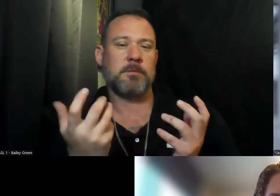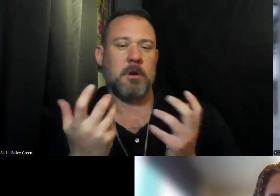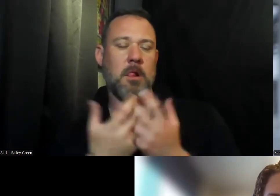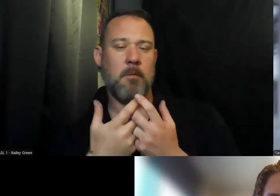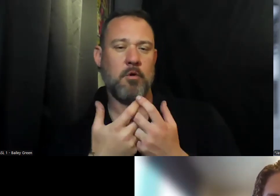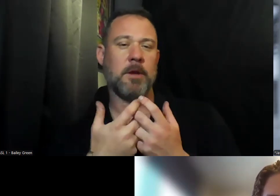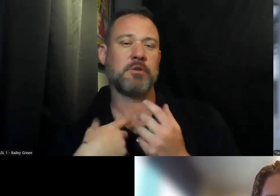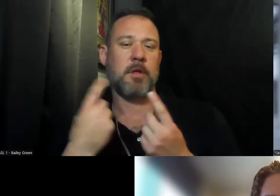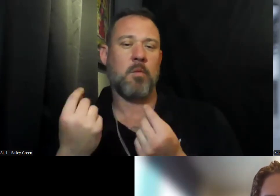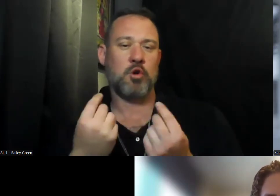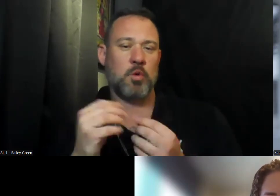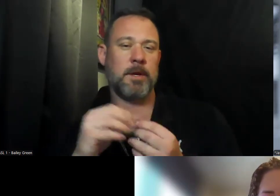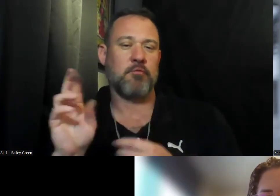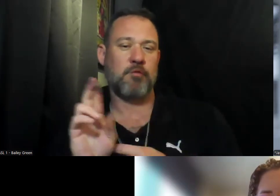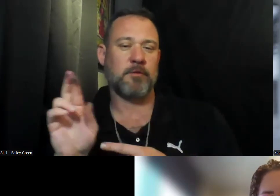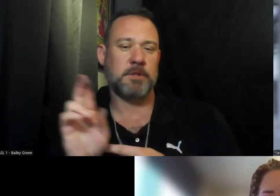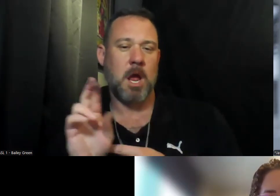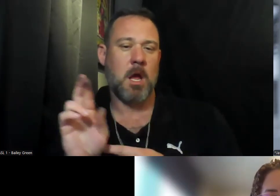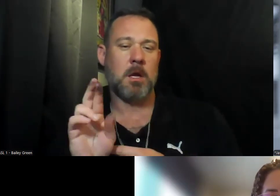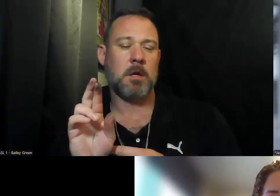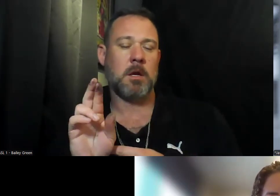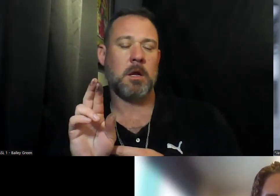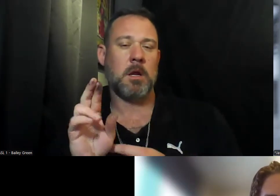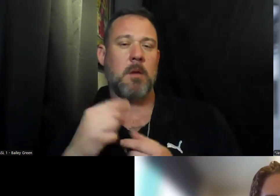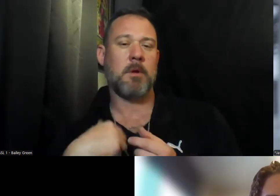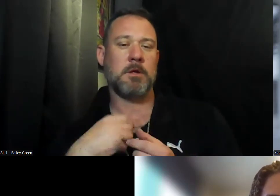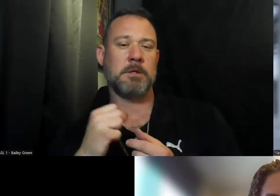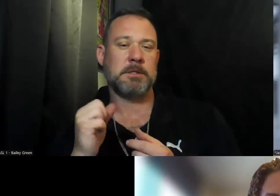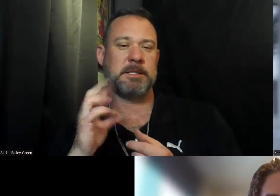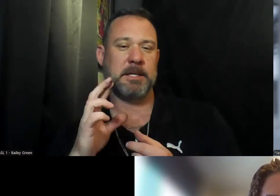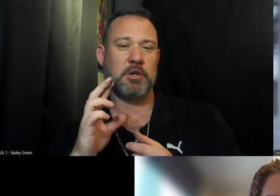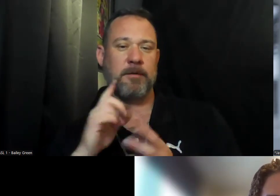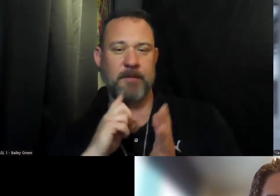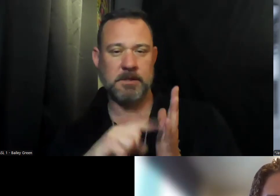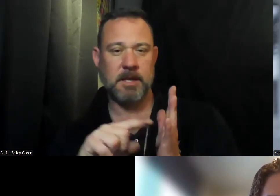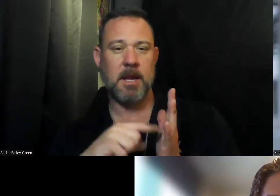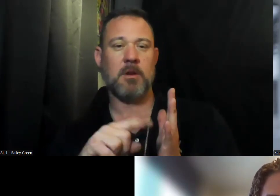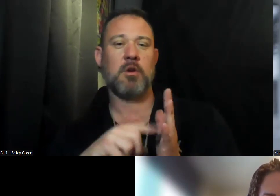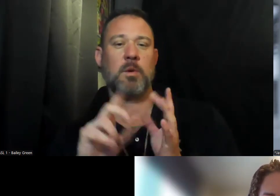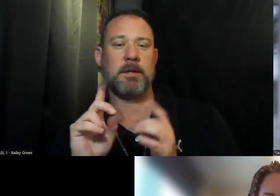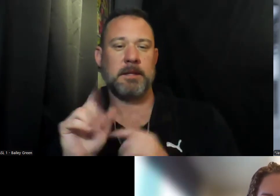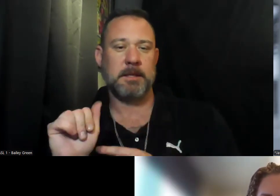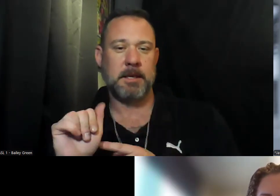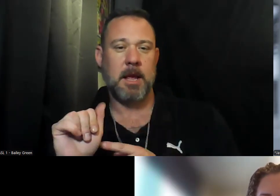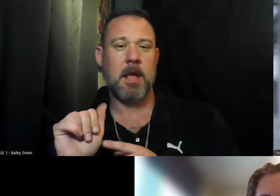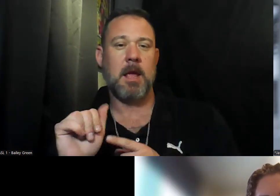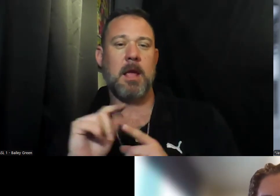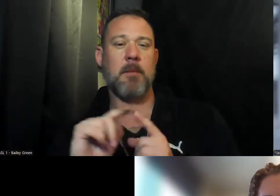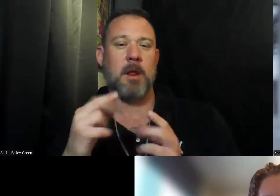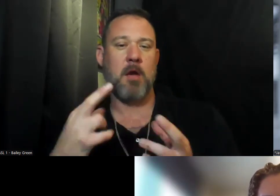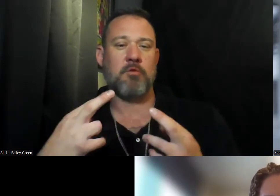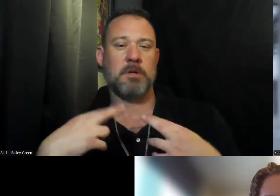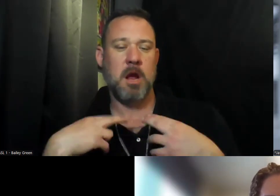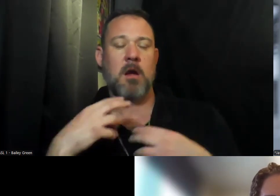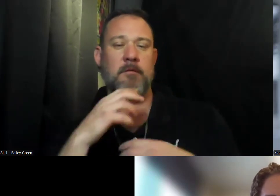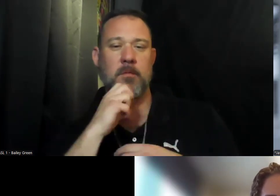that we're doing in Riverside County. So I'm a senior investigator with the Riverside County District Attorney's Office, but I retired from